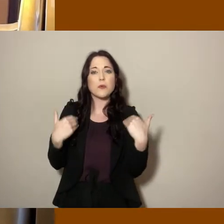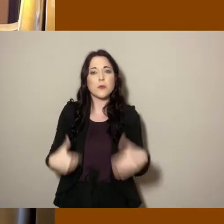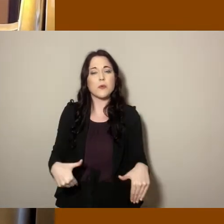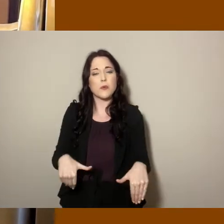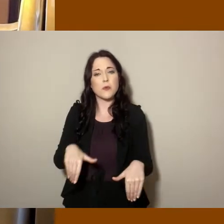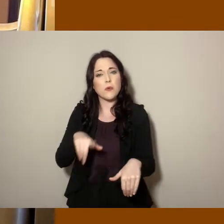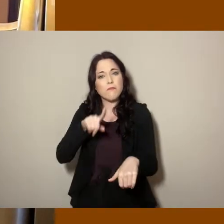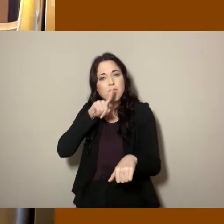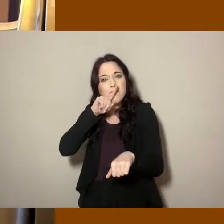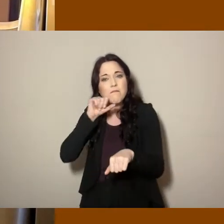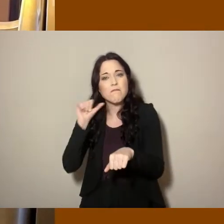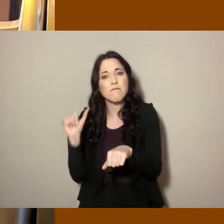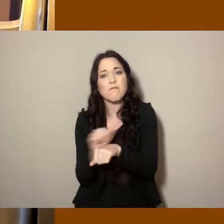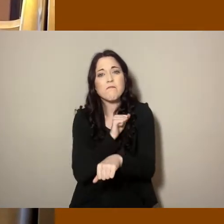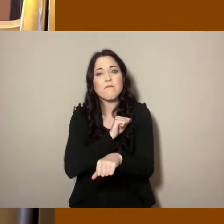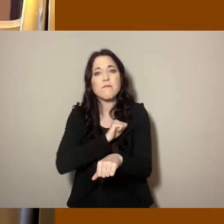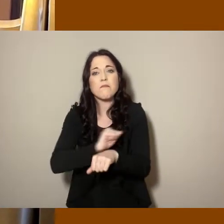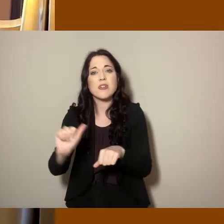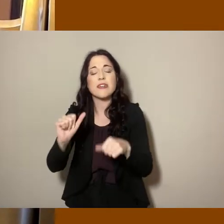it